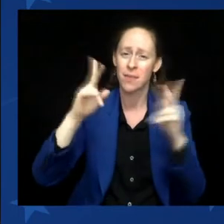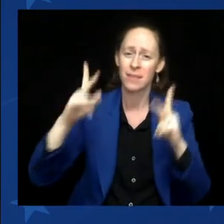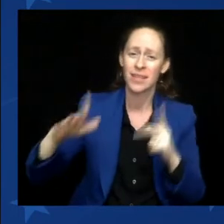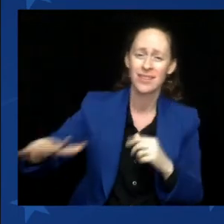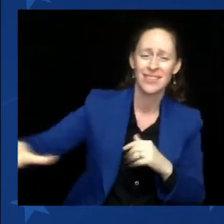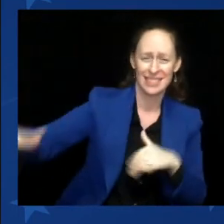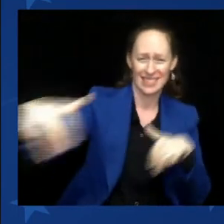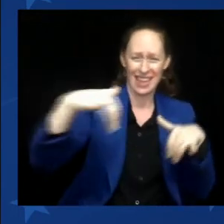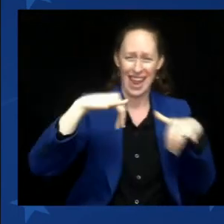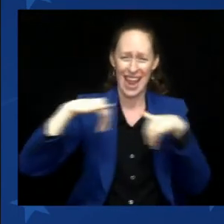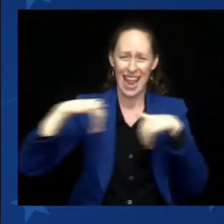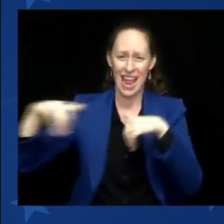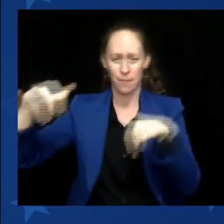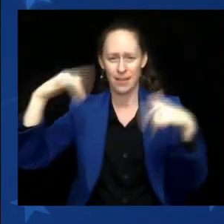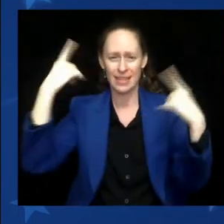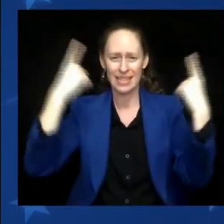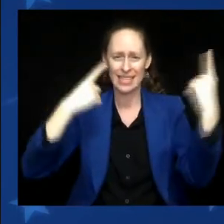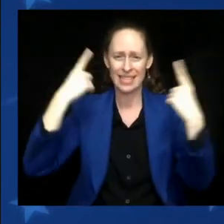those that accept it.